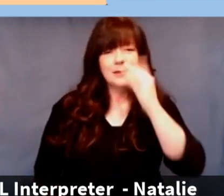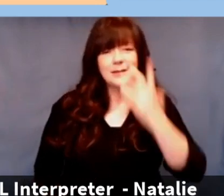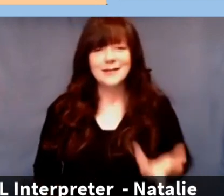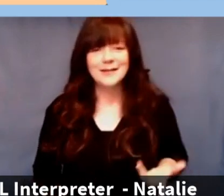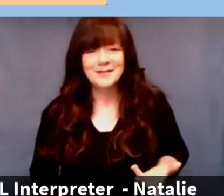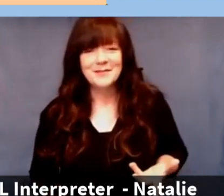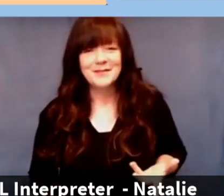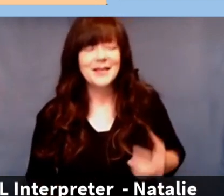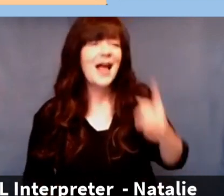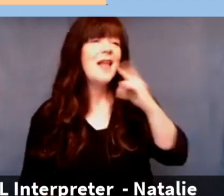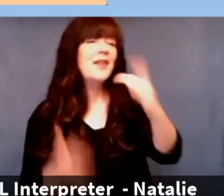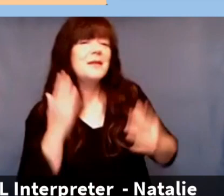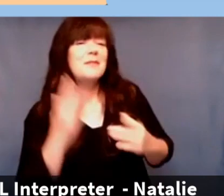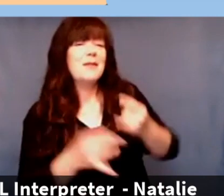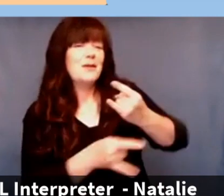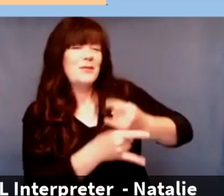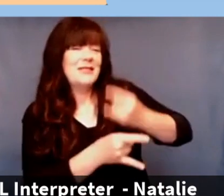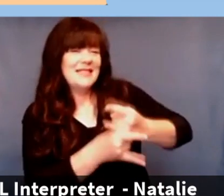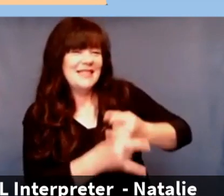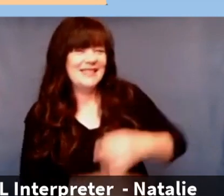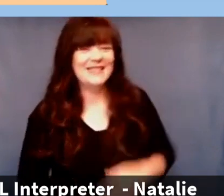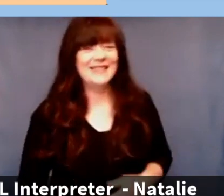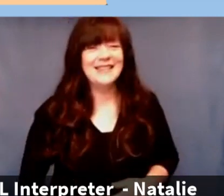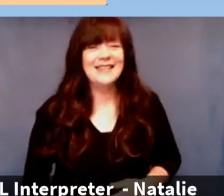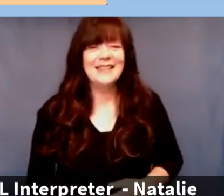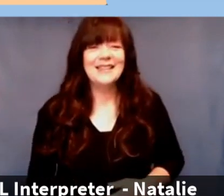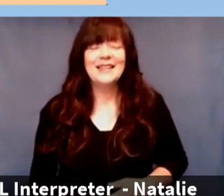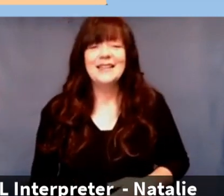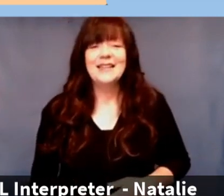I would have thought it would have been whiskey.